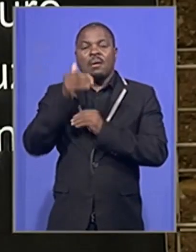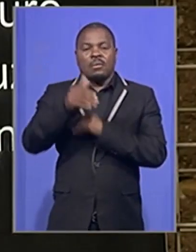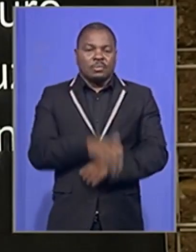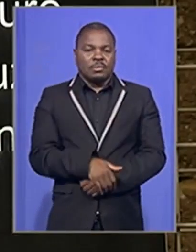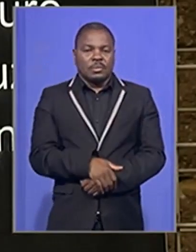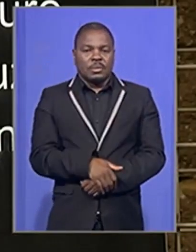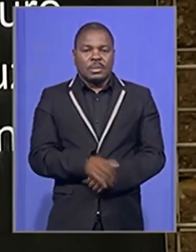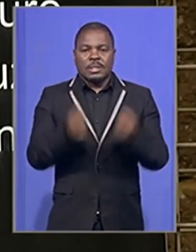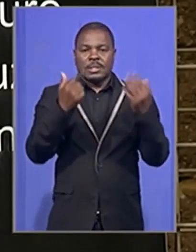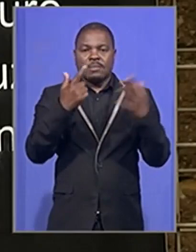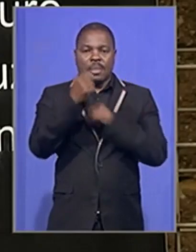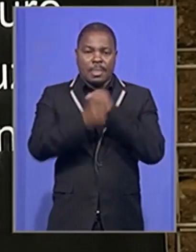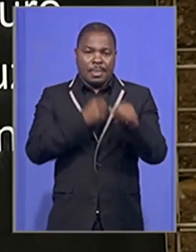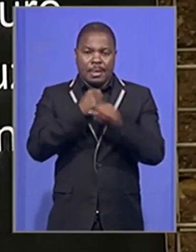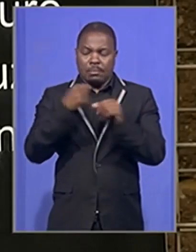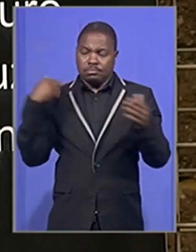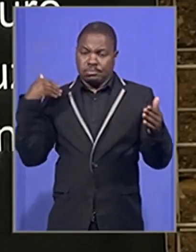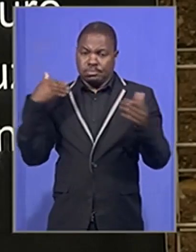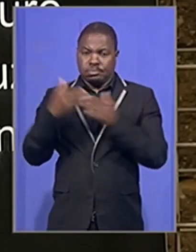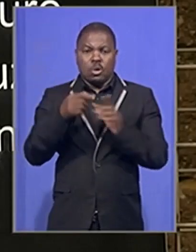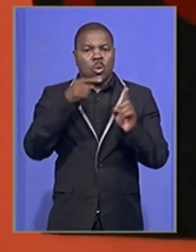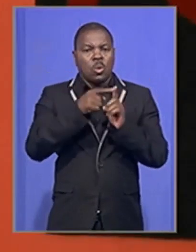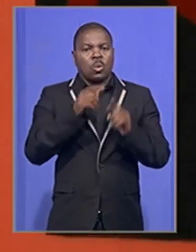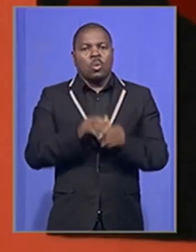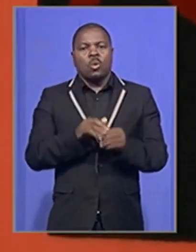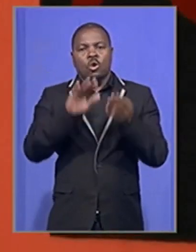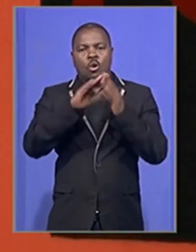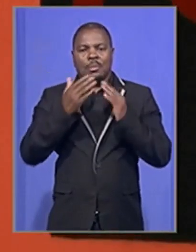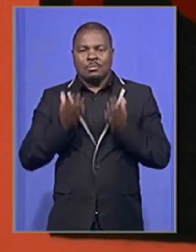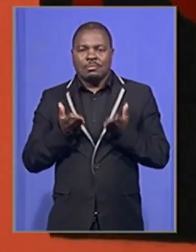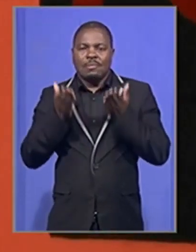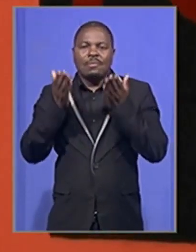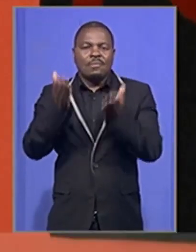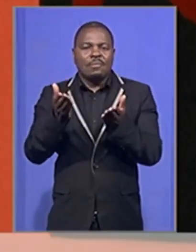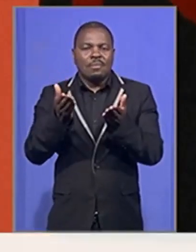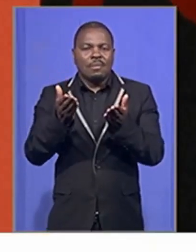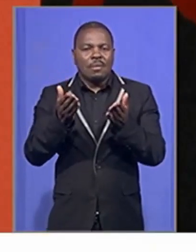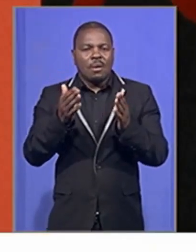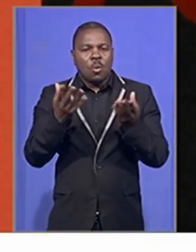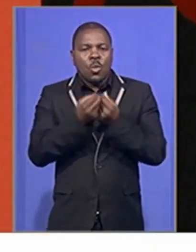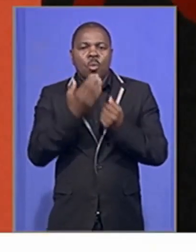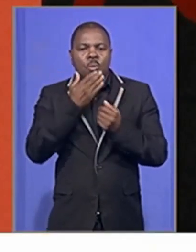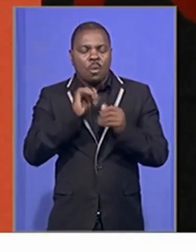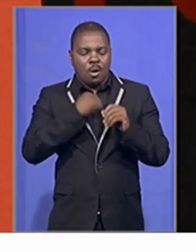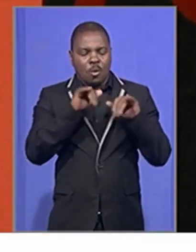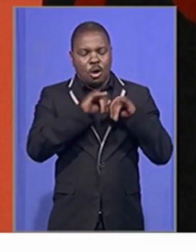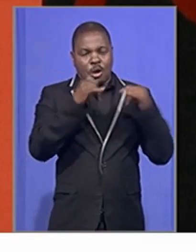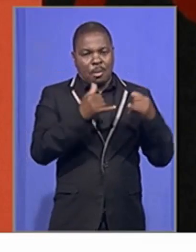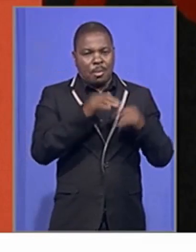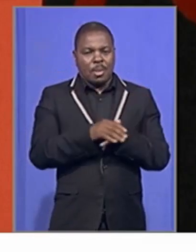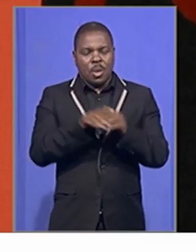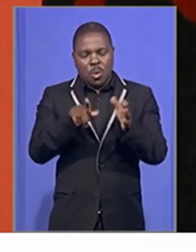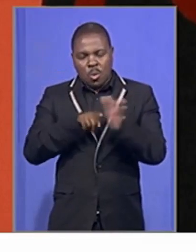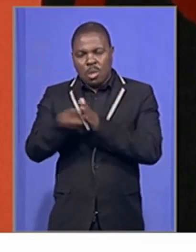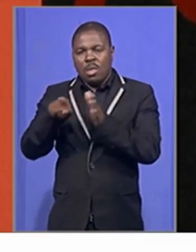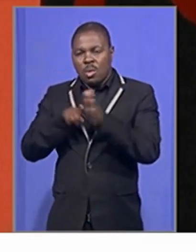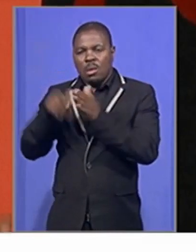past 7 years, he served the nation with our company. On a weekly